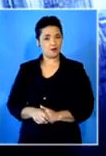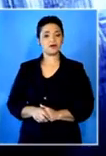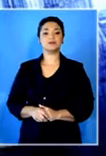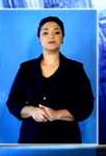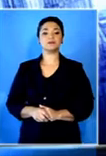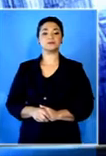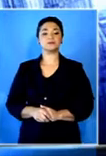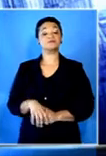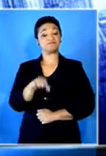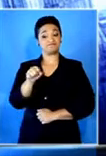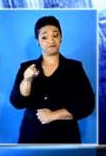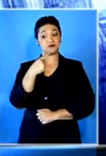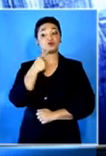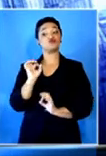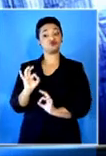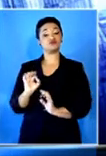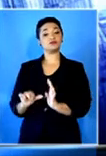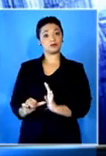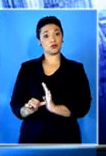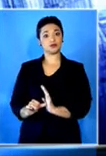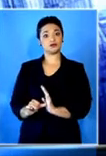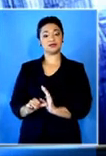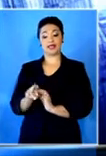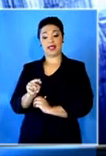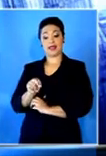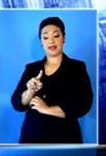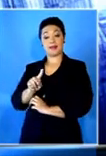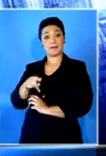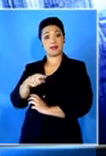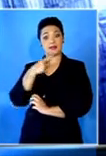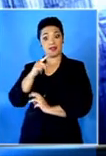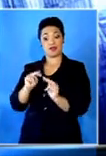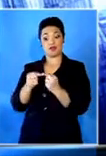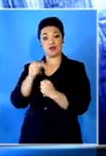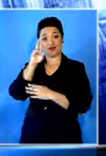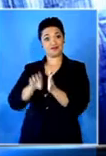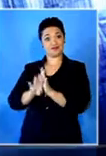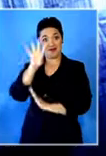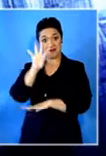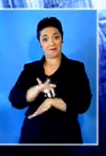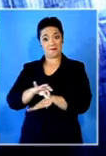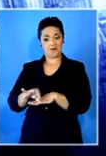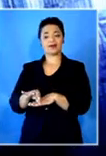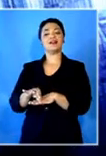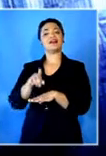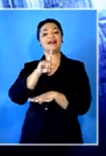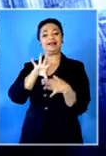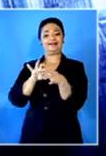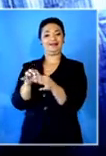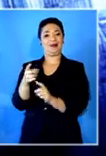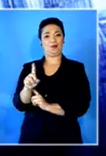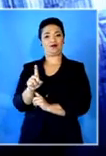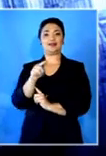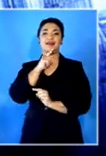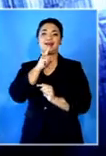I mean, I think you're raising a good point about what the NDP has said. I think that this goes back to the lack of coherence